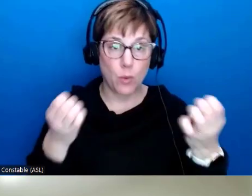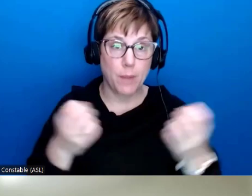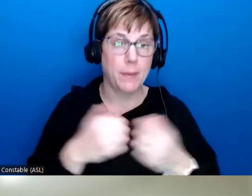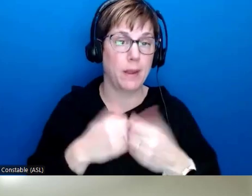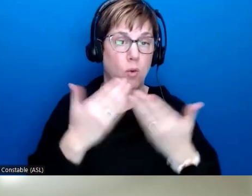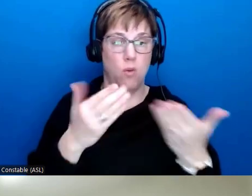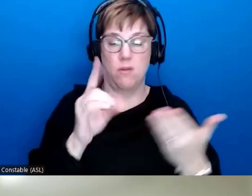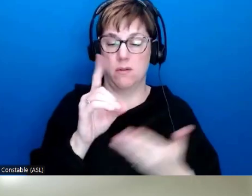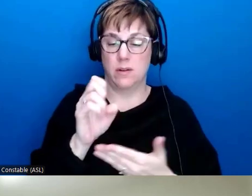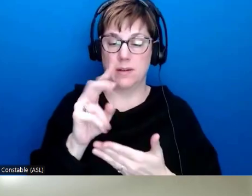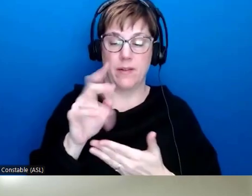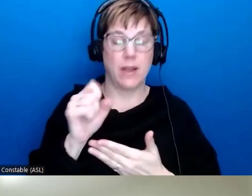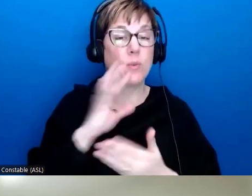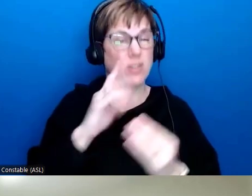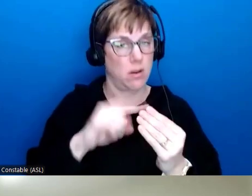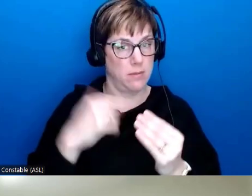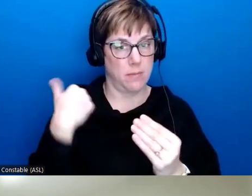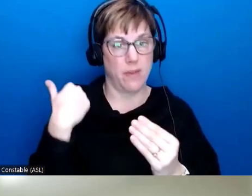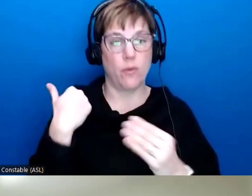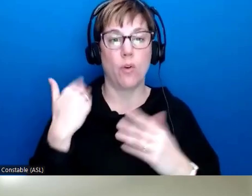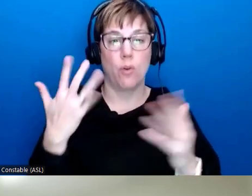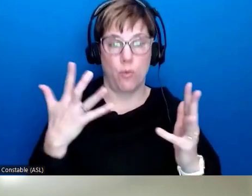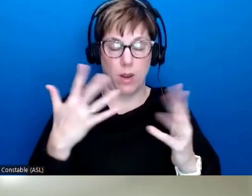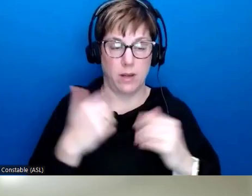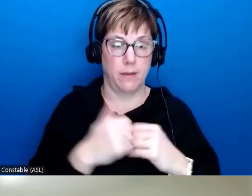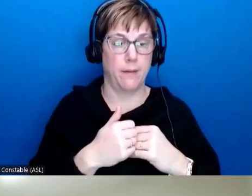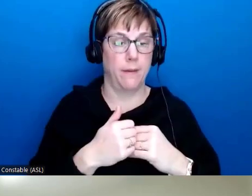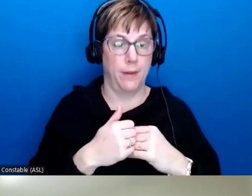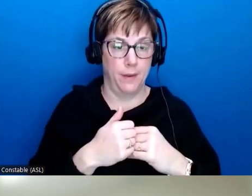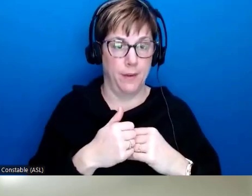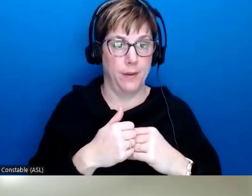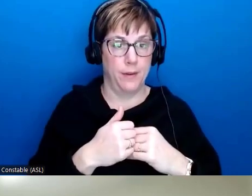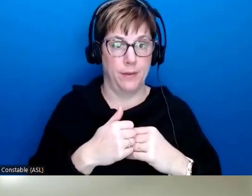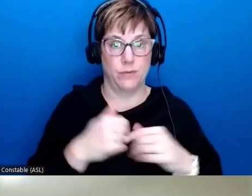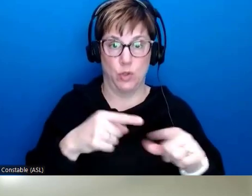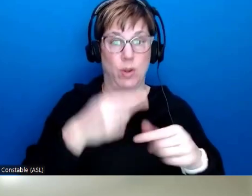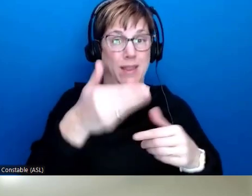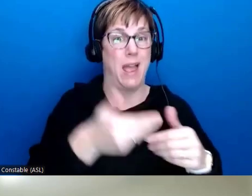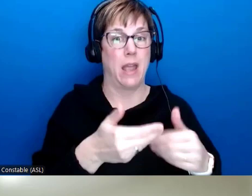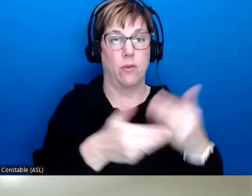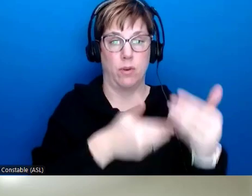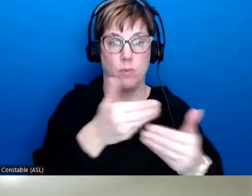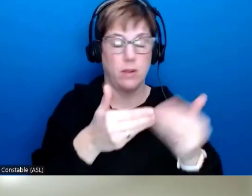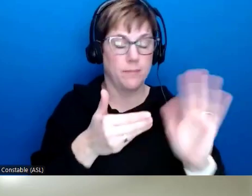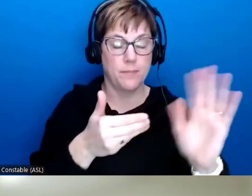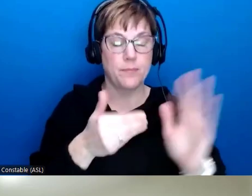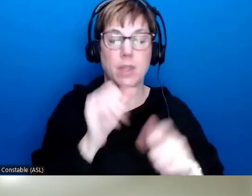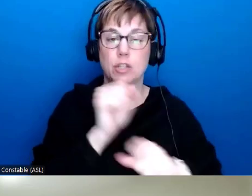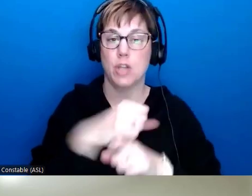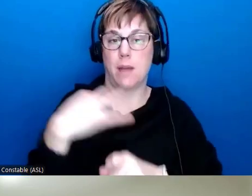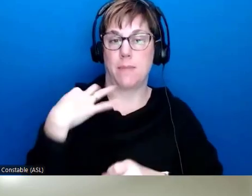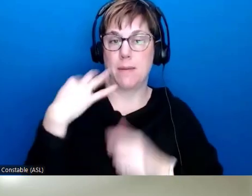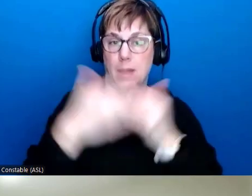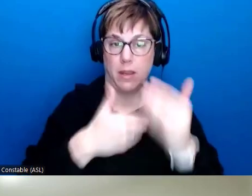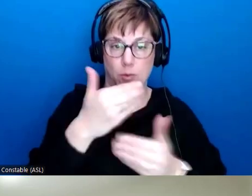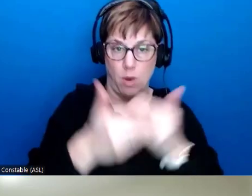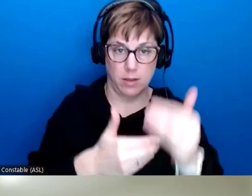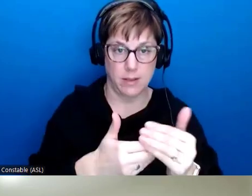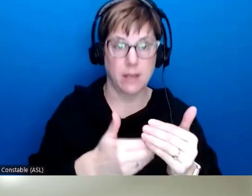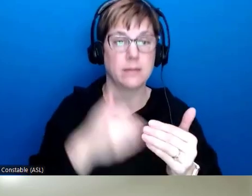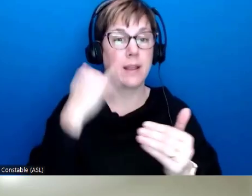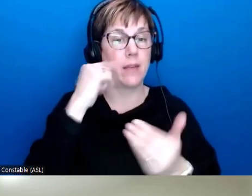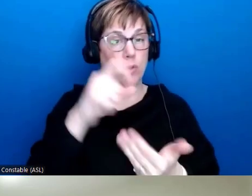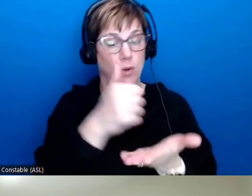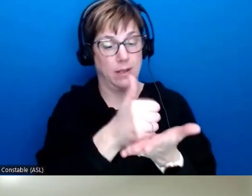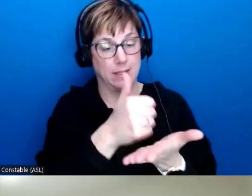We talked a little bit about this even, you can ask for this even during the hiring process. I'm sorry, during the job application process, where if you need